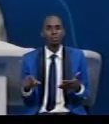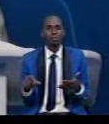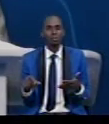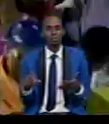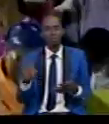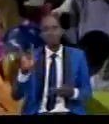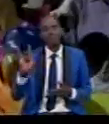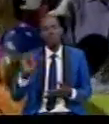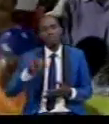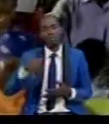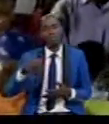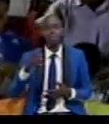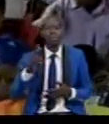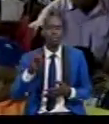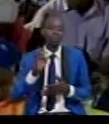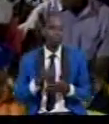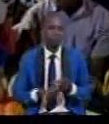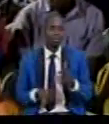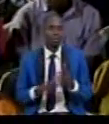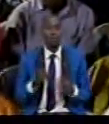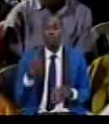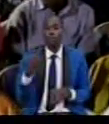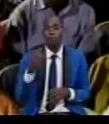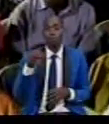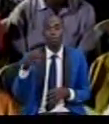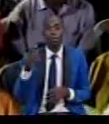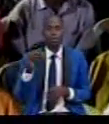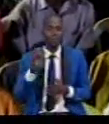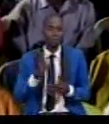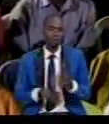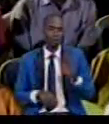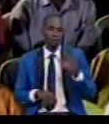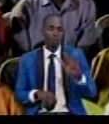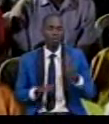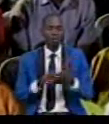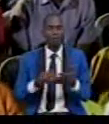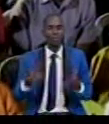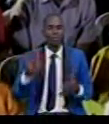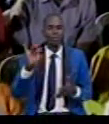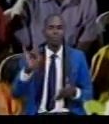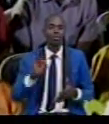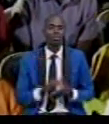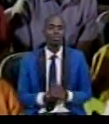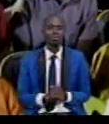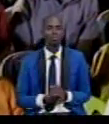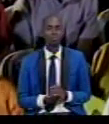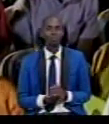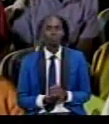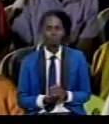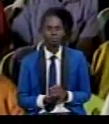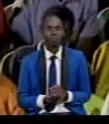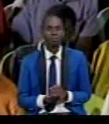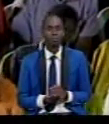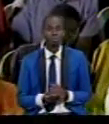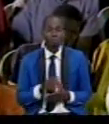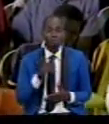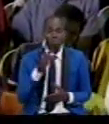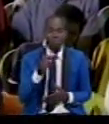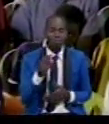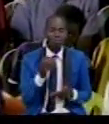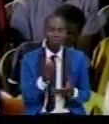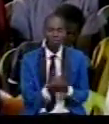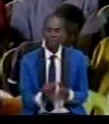verse 8. John, 1 John chapter 3, verse 8. He that committeth